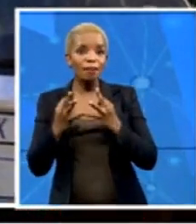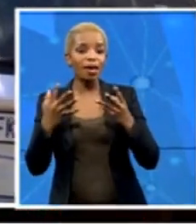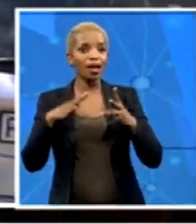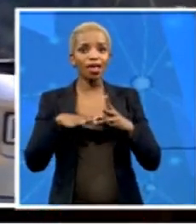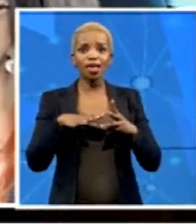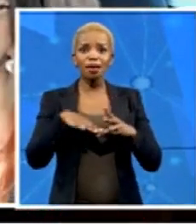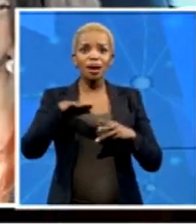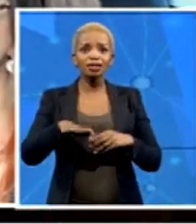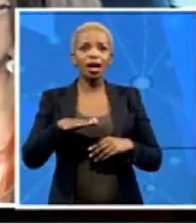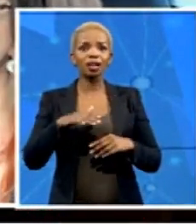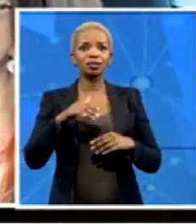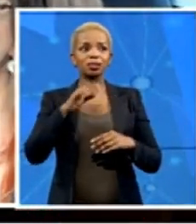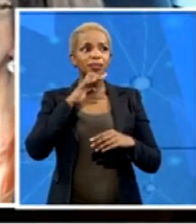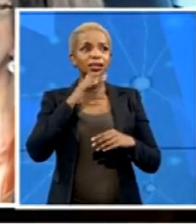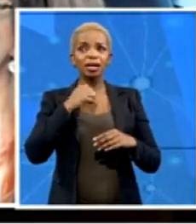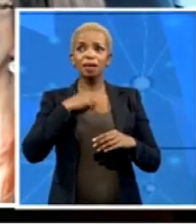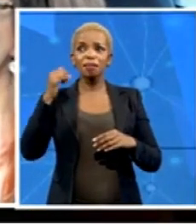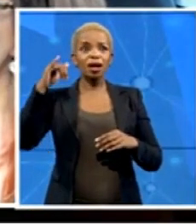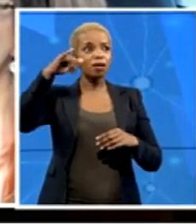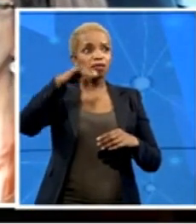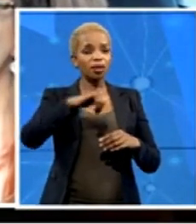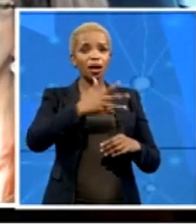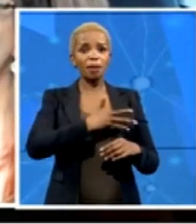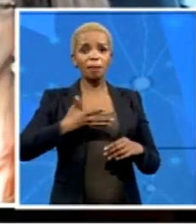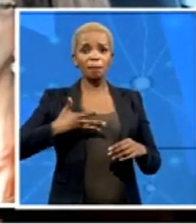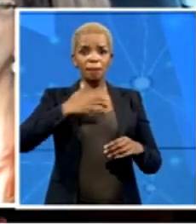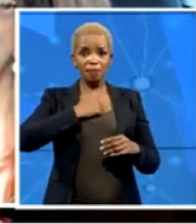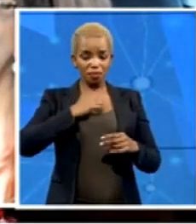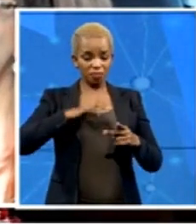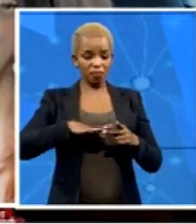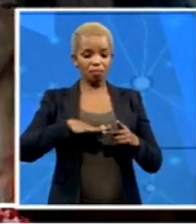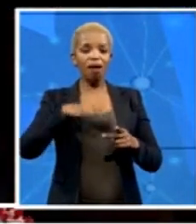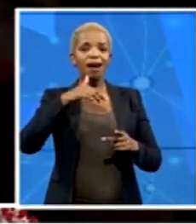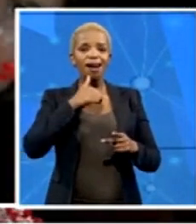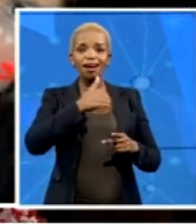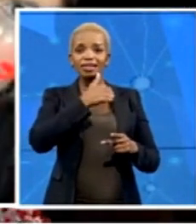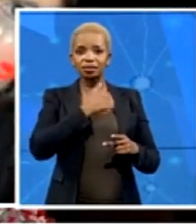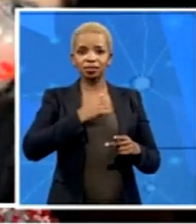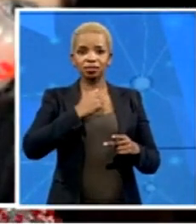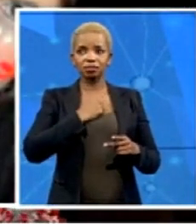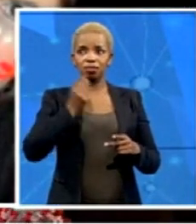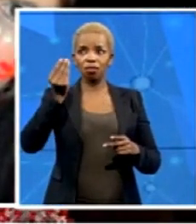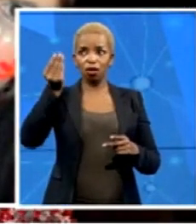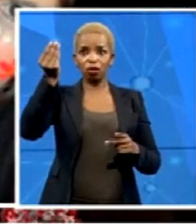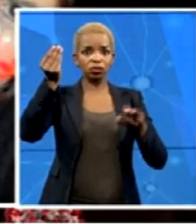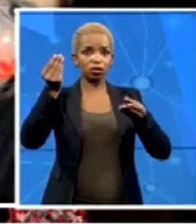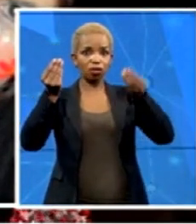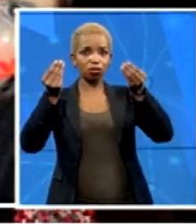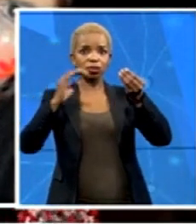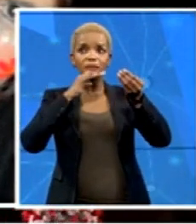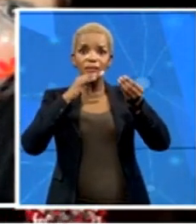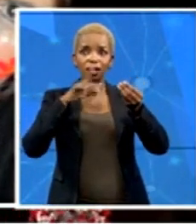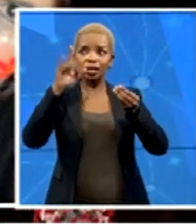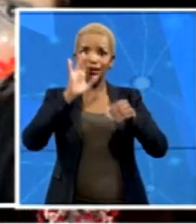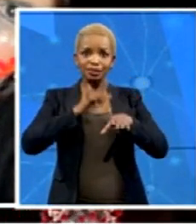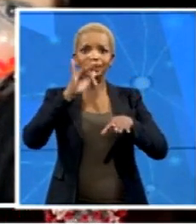my aunts who are older, so they're more susceptible to get coronavirus.